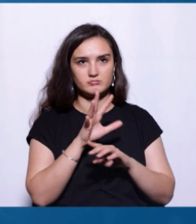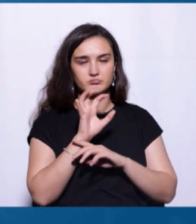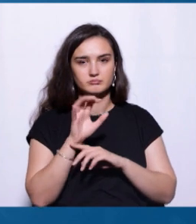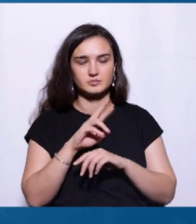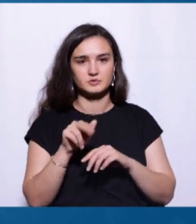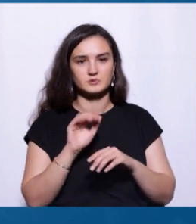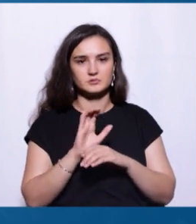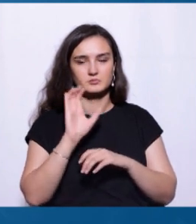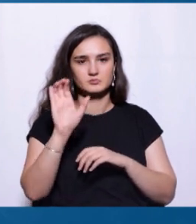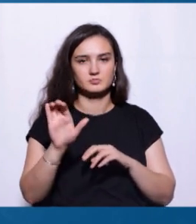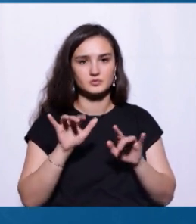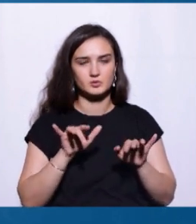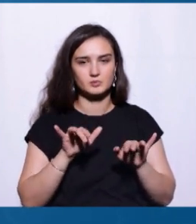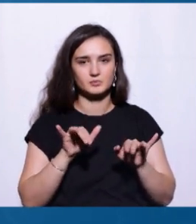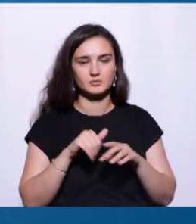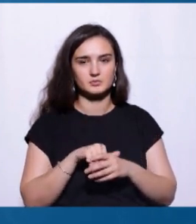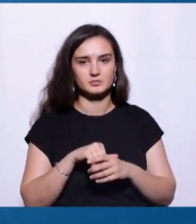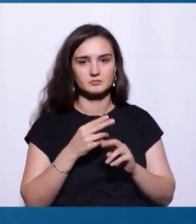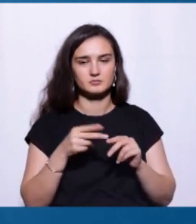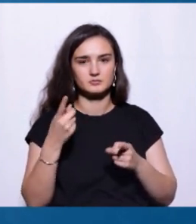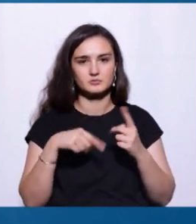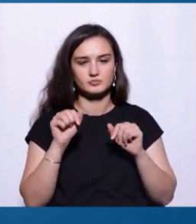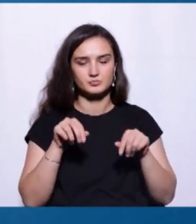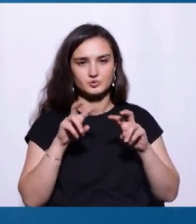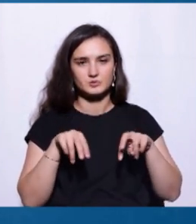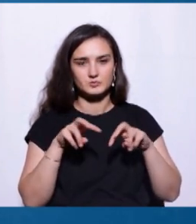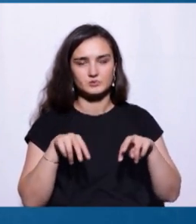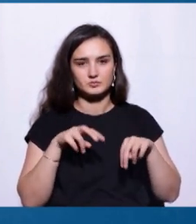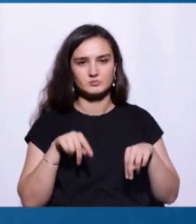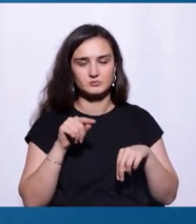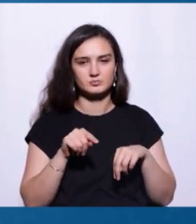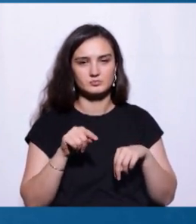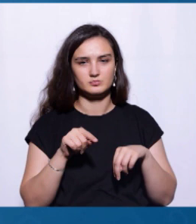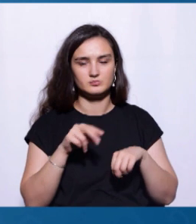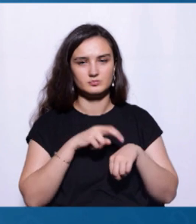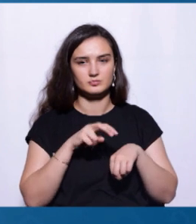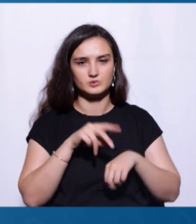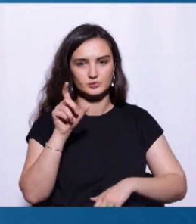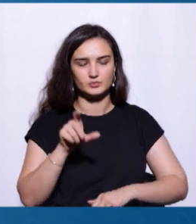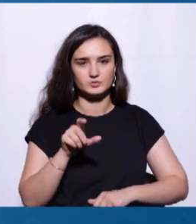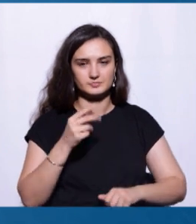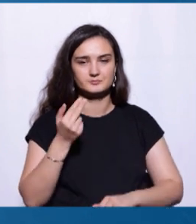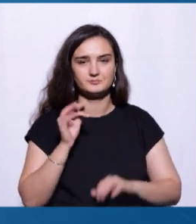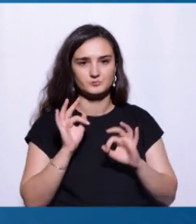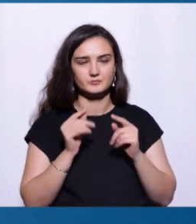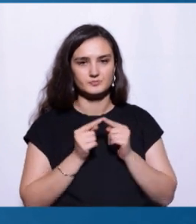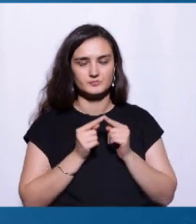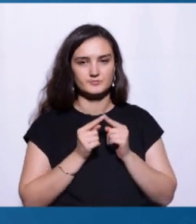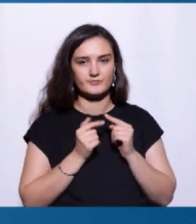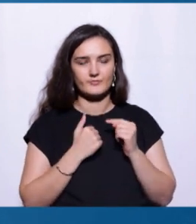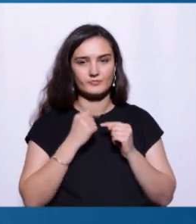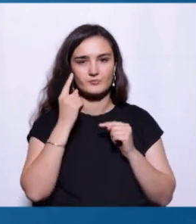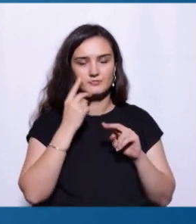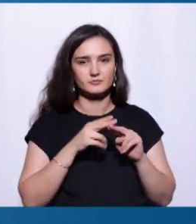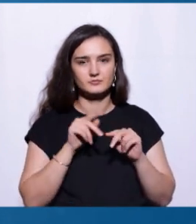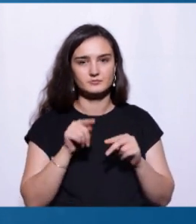and sends it to a computer so they can be checked by a doctor. You are right. So I think